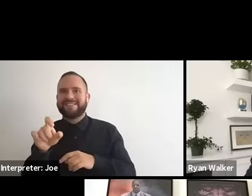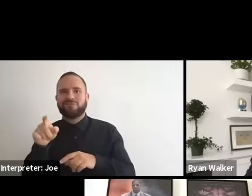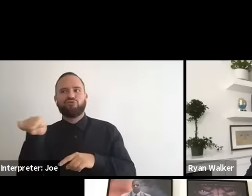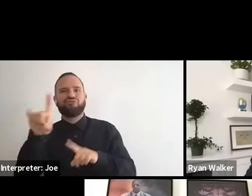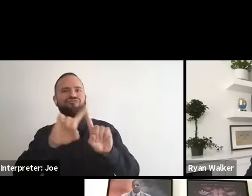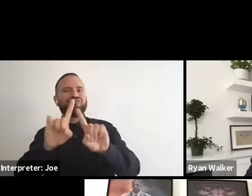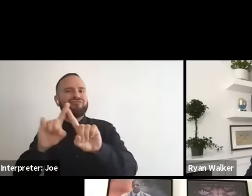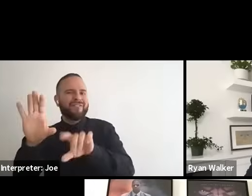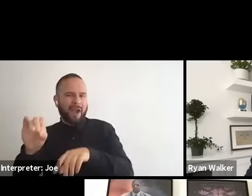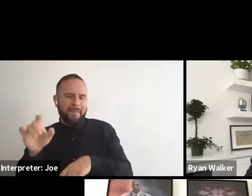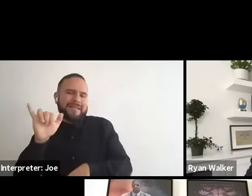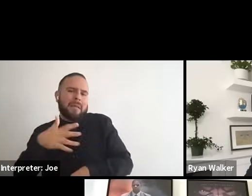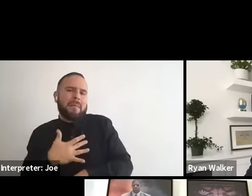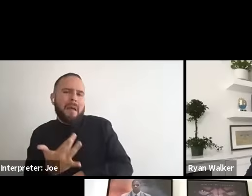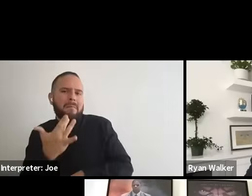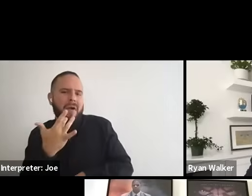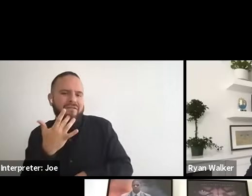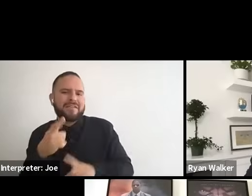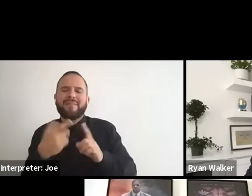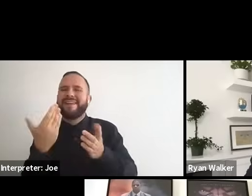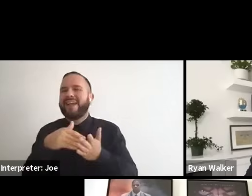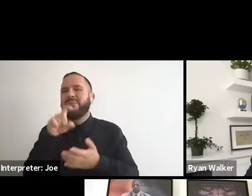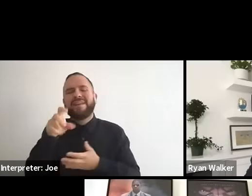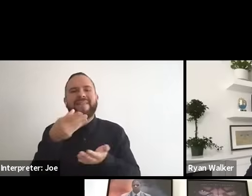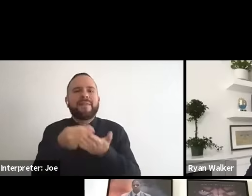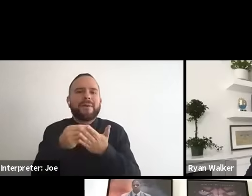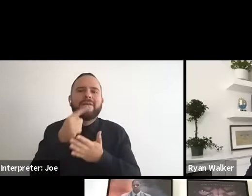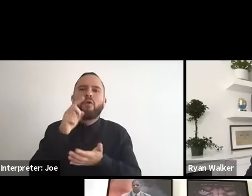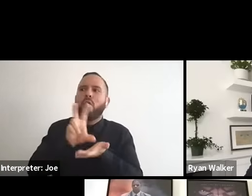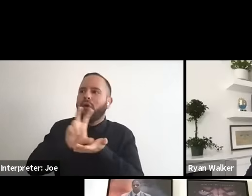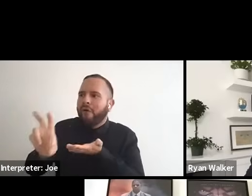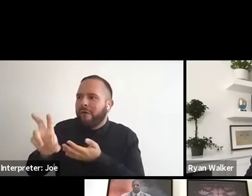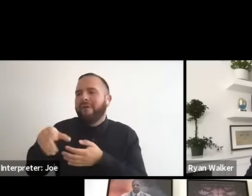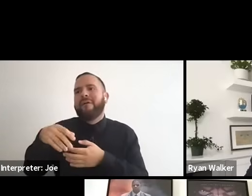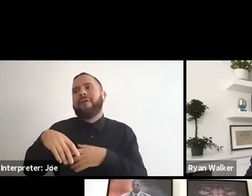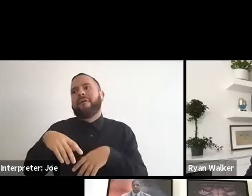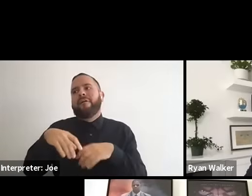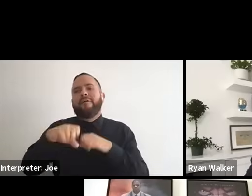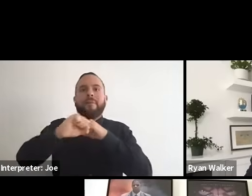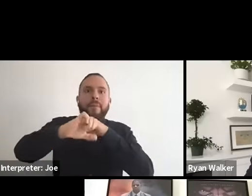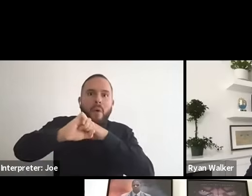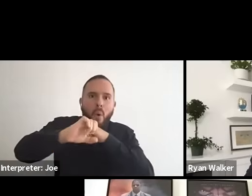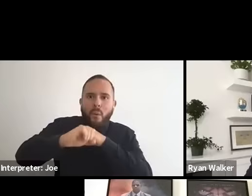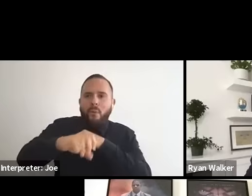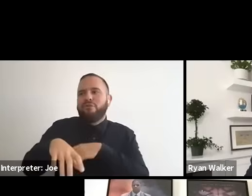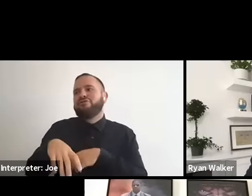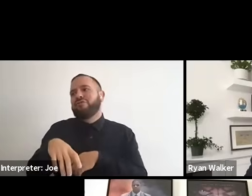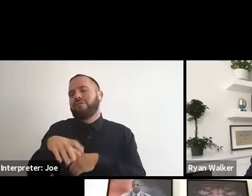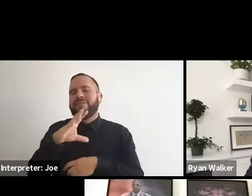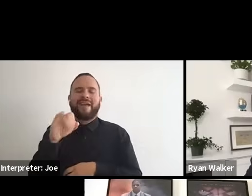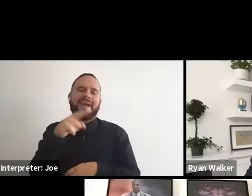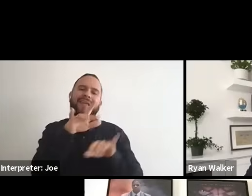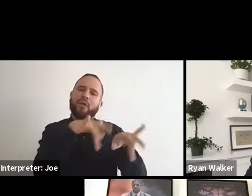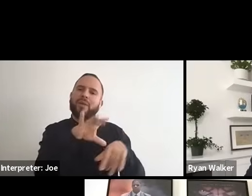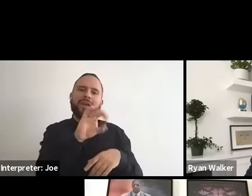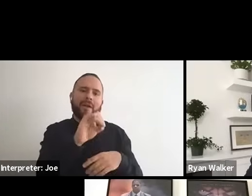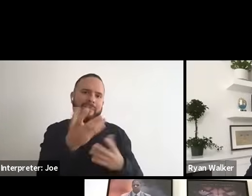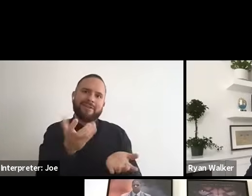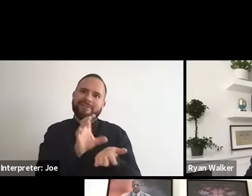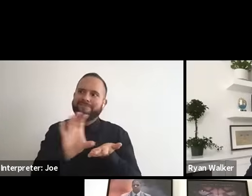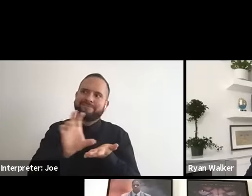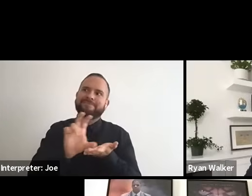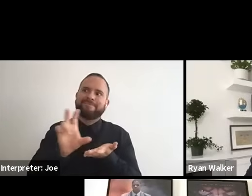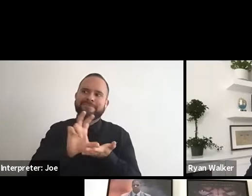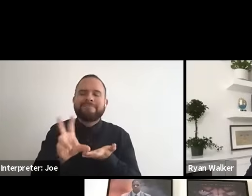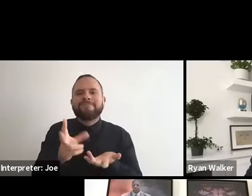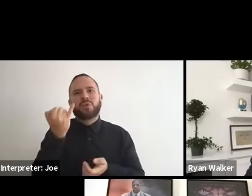to put in all the money for marketing and promotion and all of that, record companies, and if you don't have a lot of leverage,